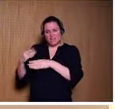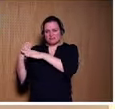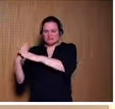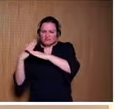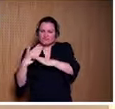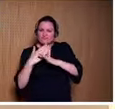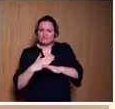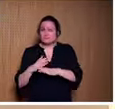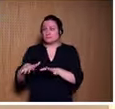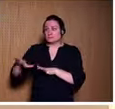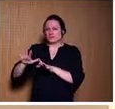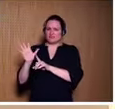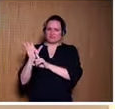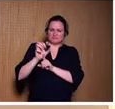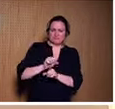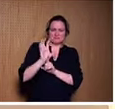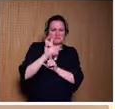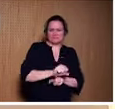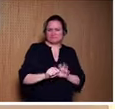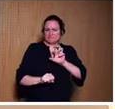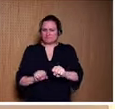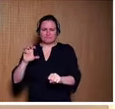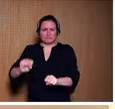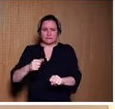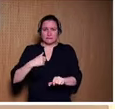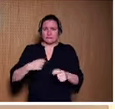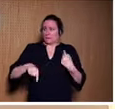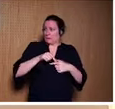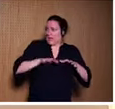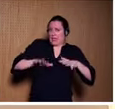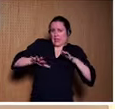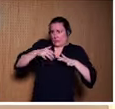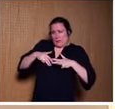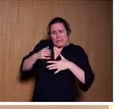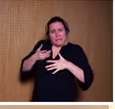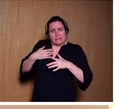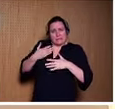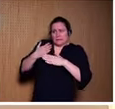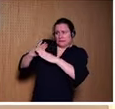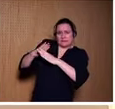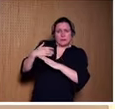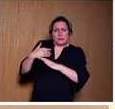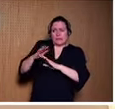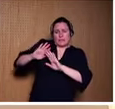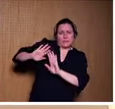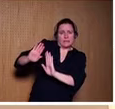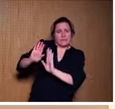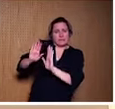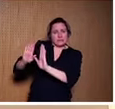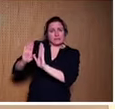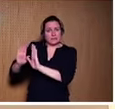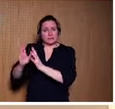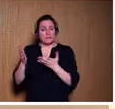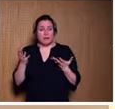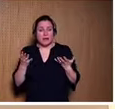crossed, and we're really at a stage where we're fighting and protecting those red lines. You know, we're seeing an aggression on agreed